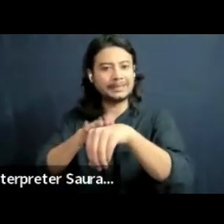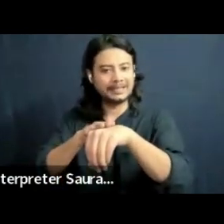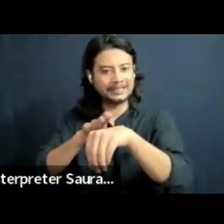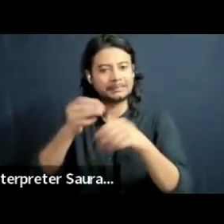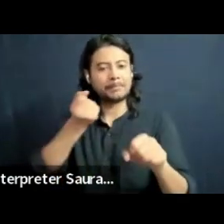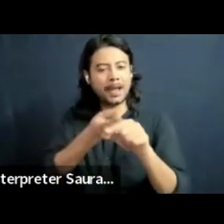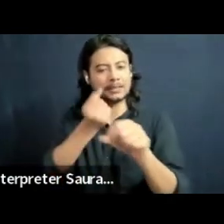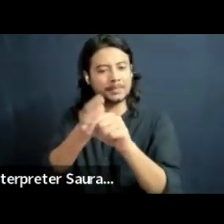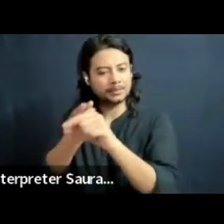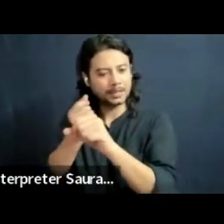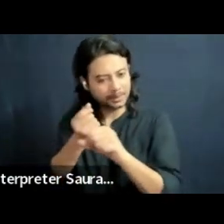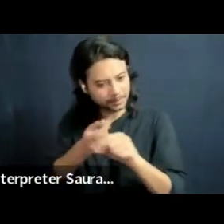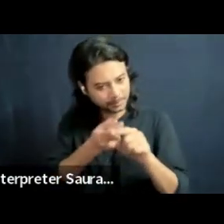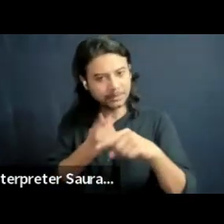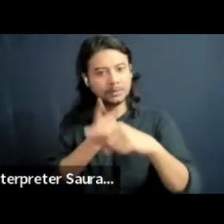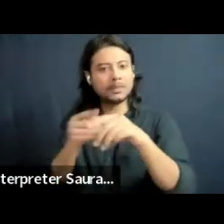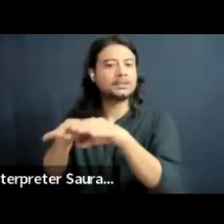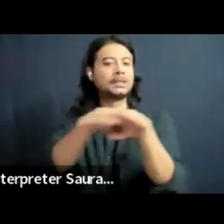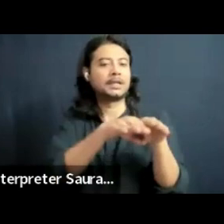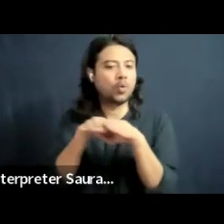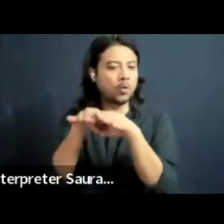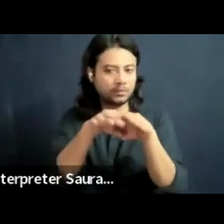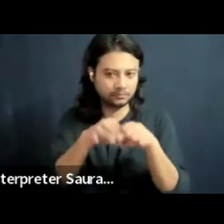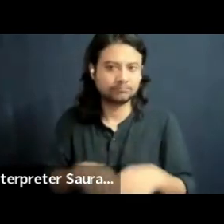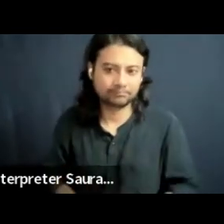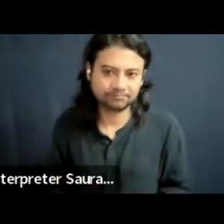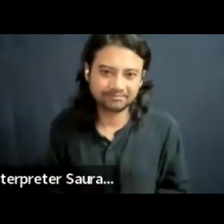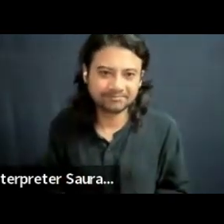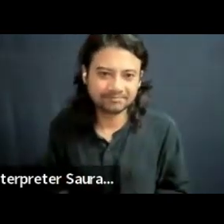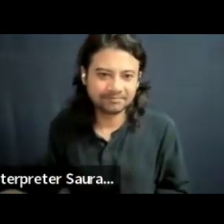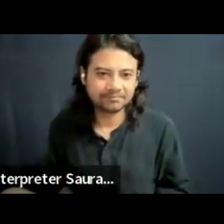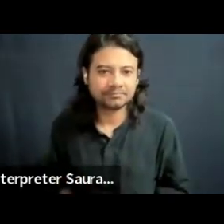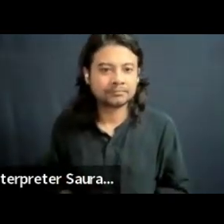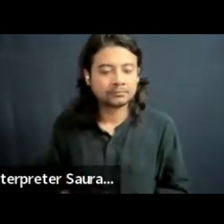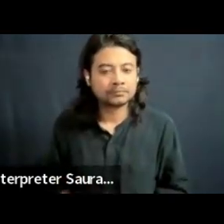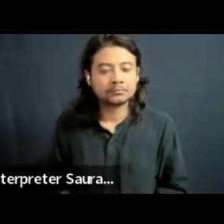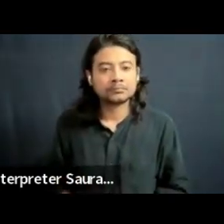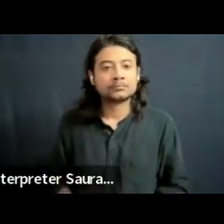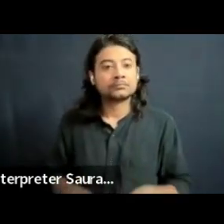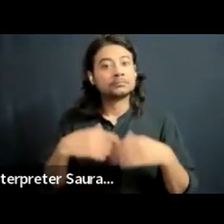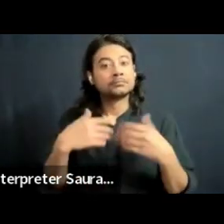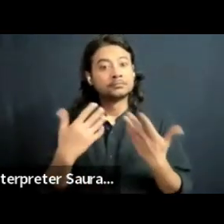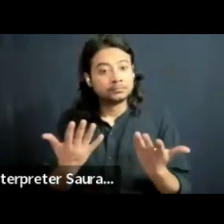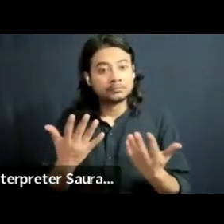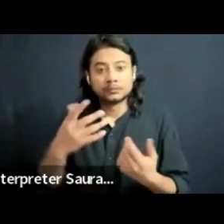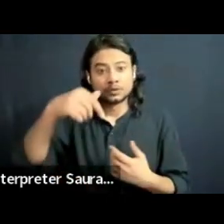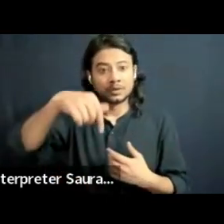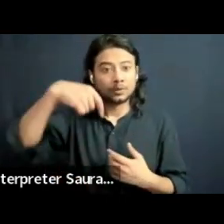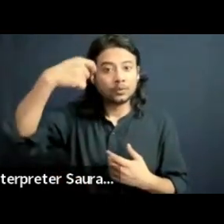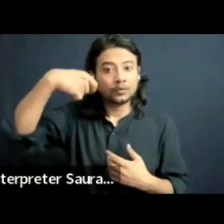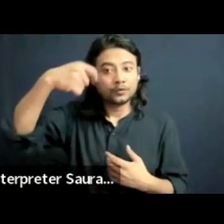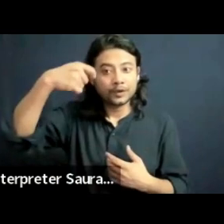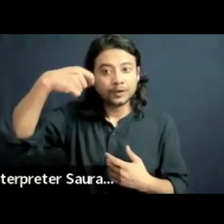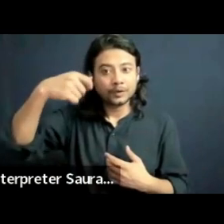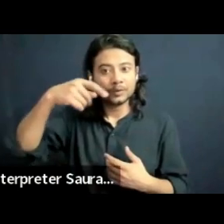requirements and preferences. But let's hear directly from the people who made this video just about the